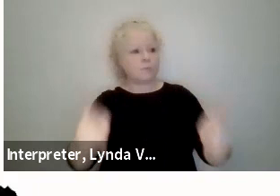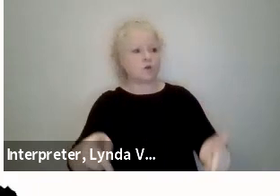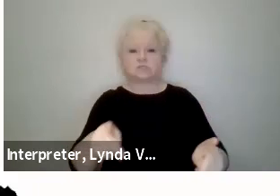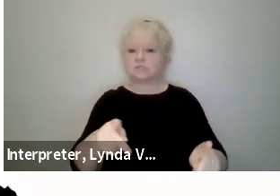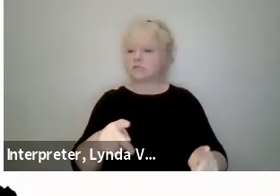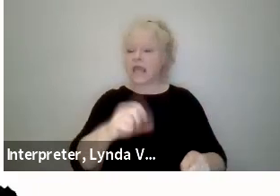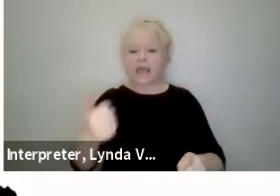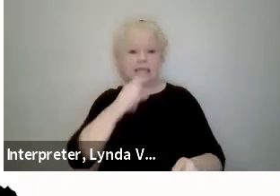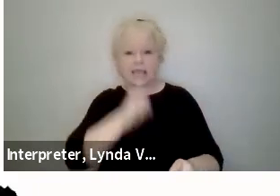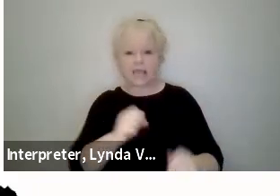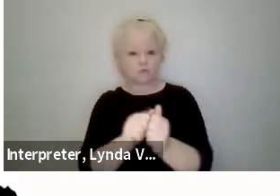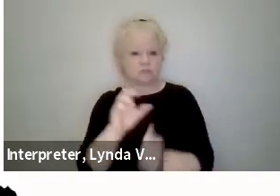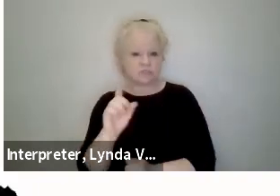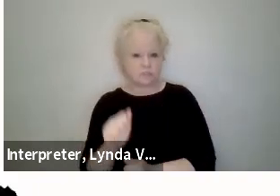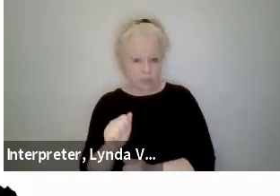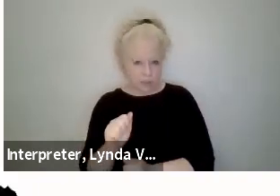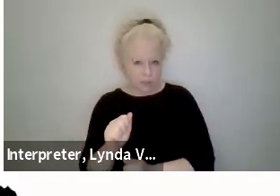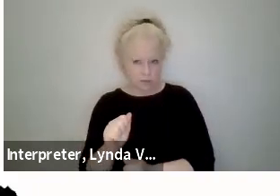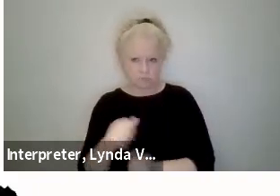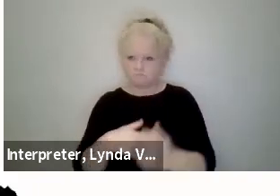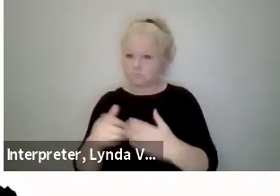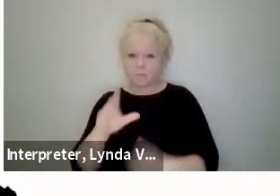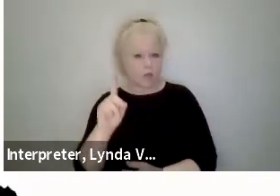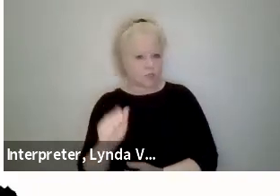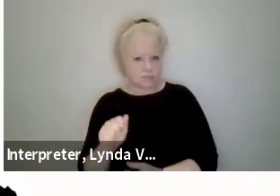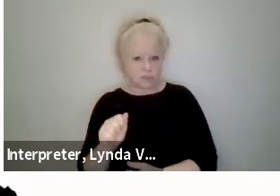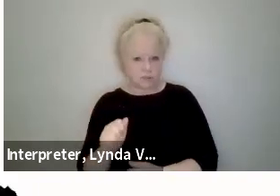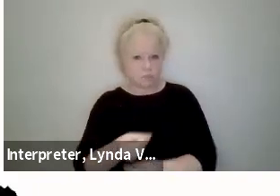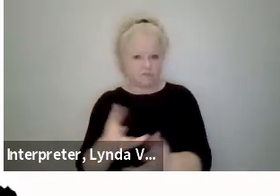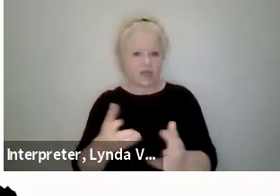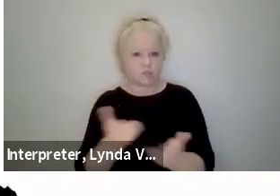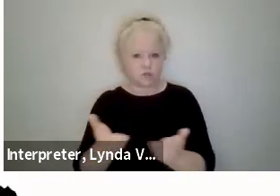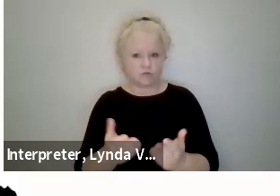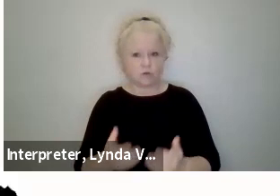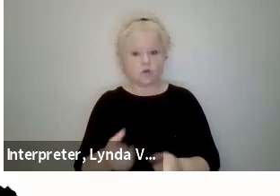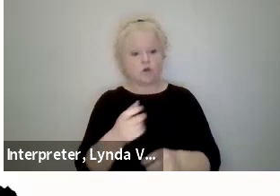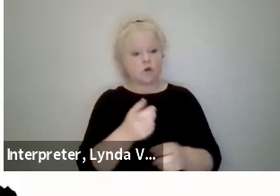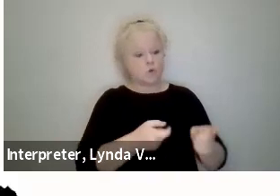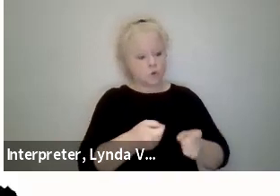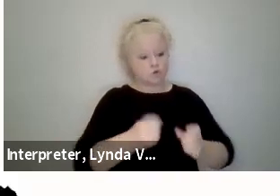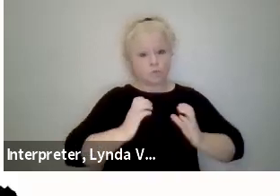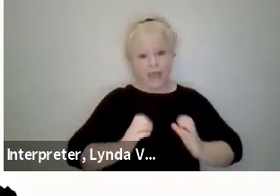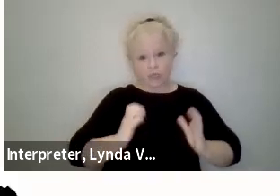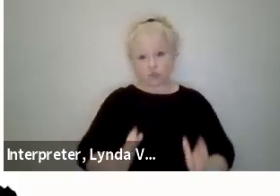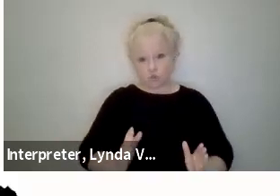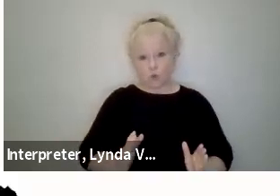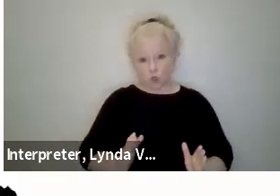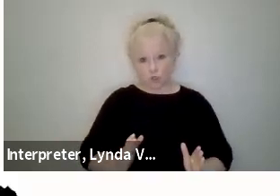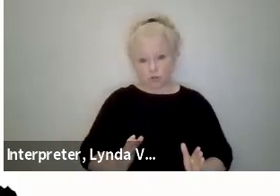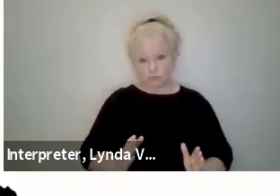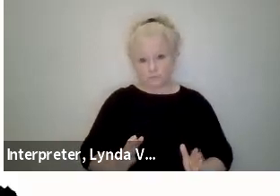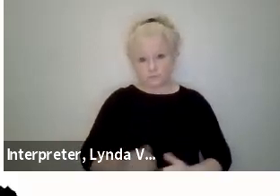are cross disability based with being any disability. We are consumer controlled. We